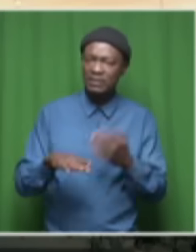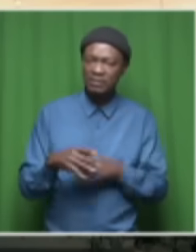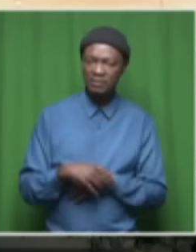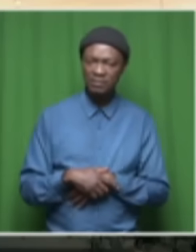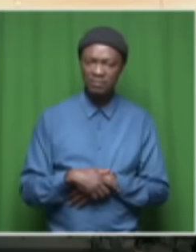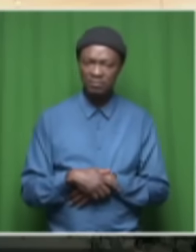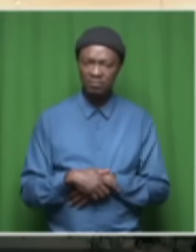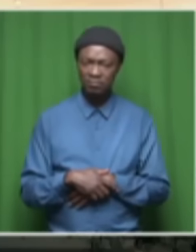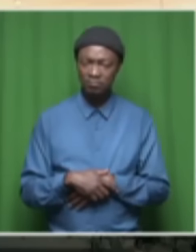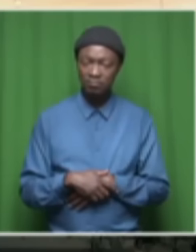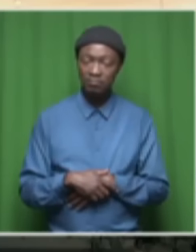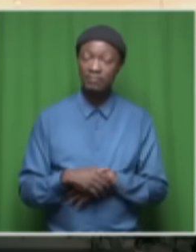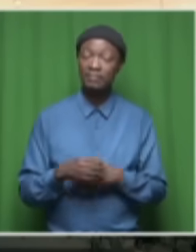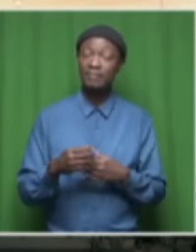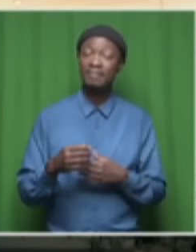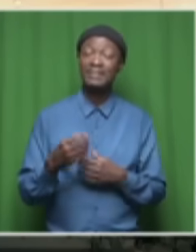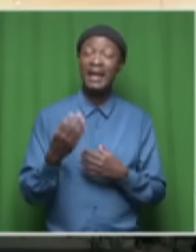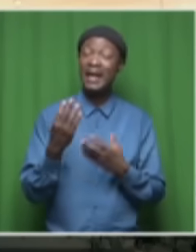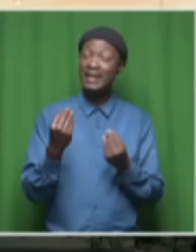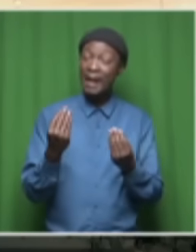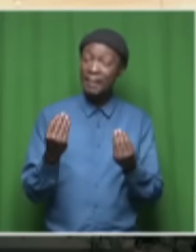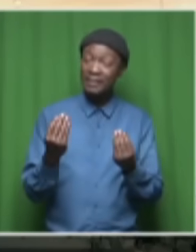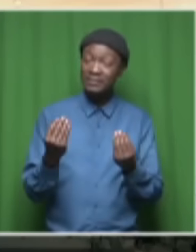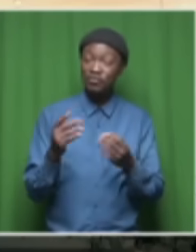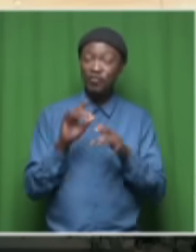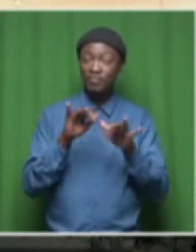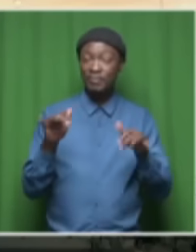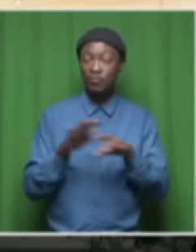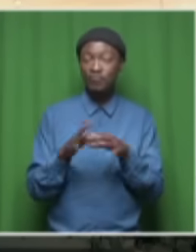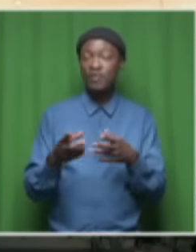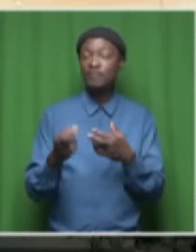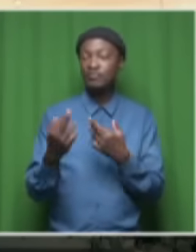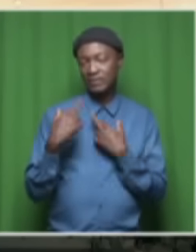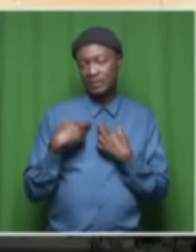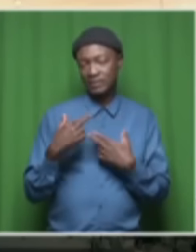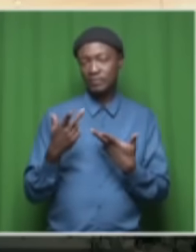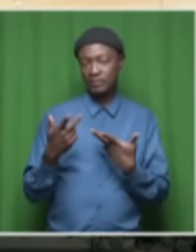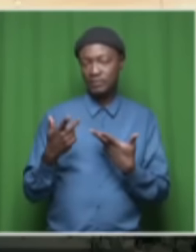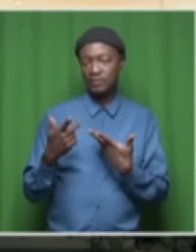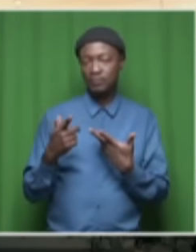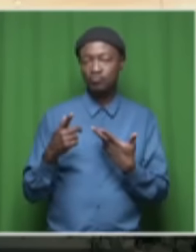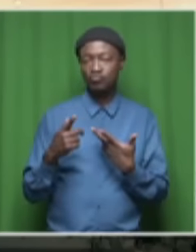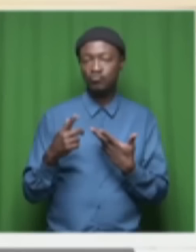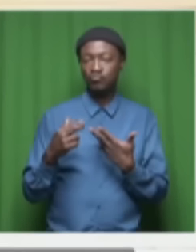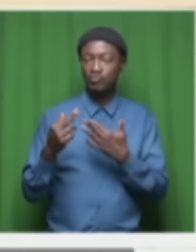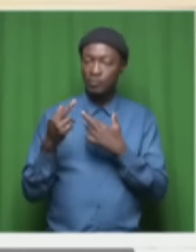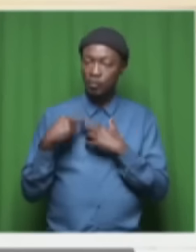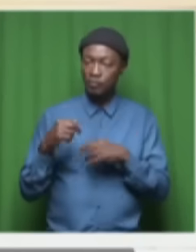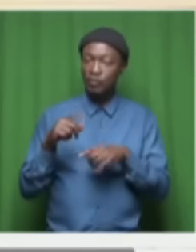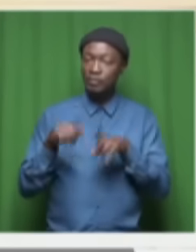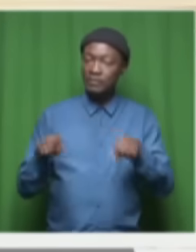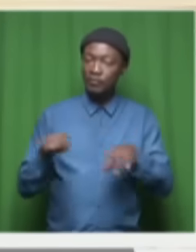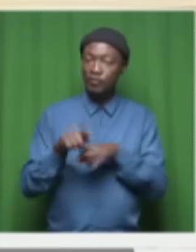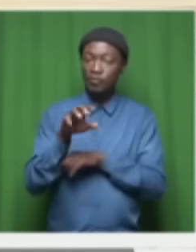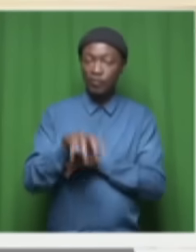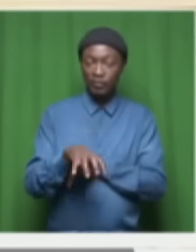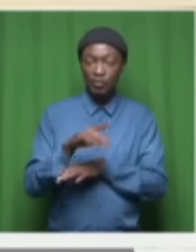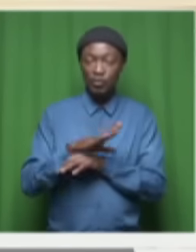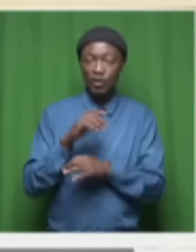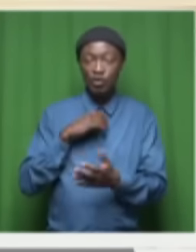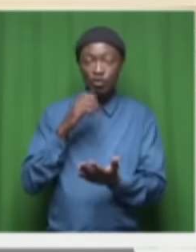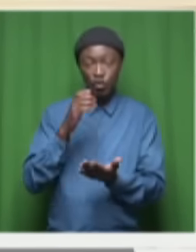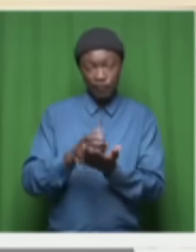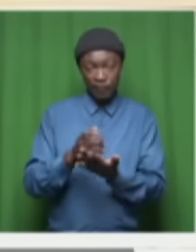The numbers, we've been receiving reports from different provinces. We will confirm the numbers as we